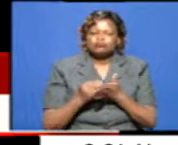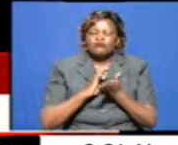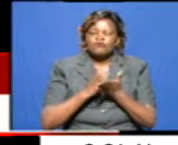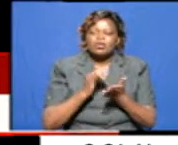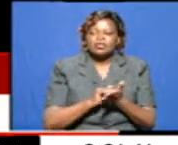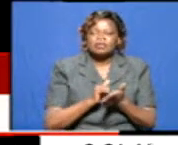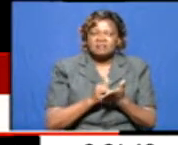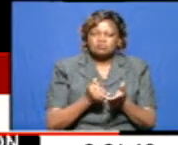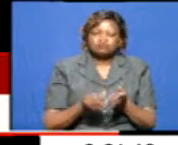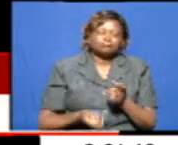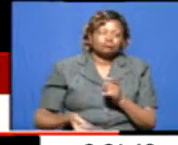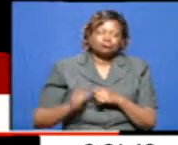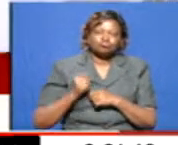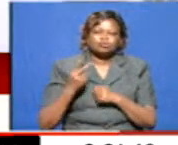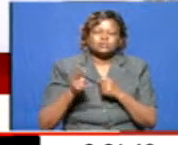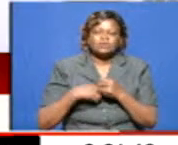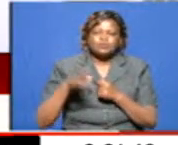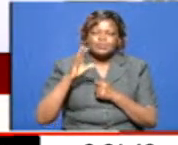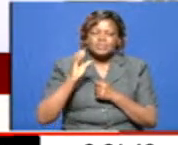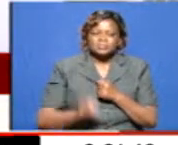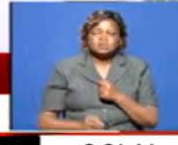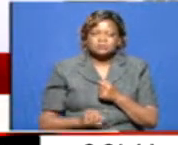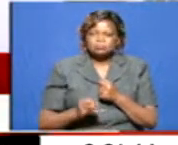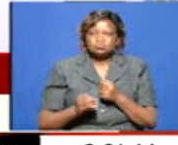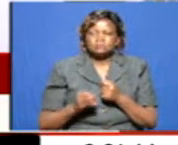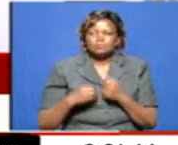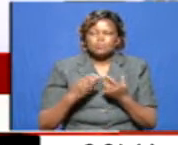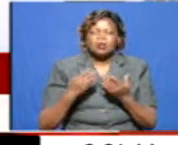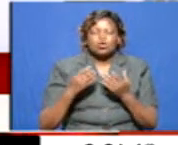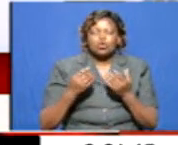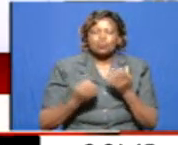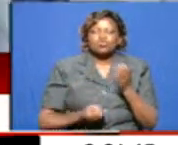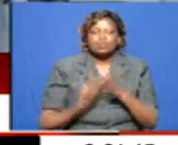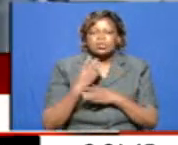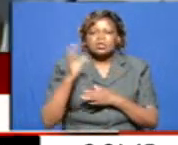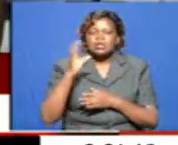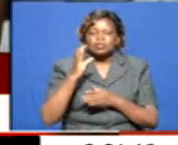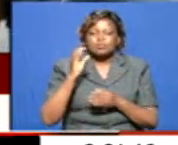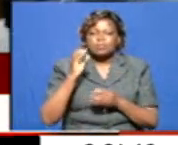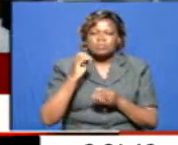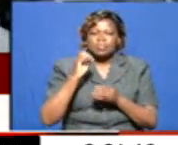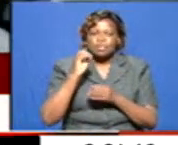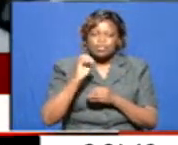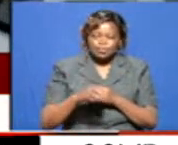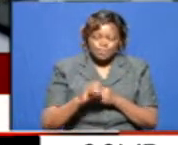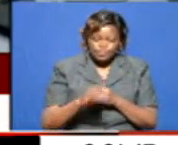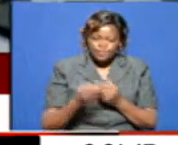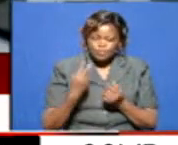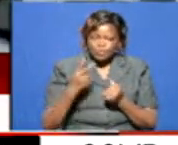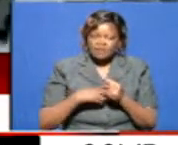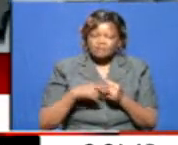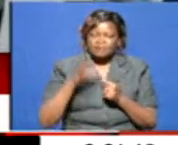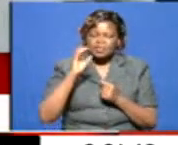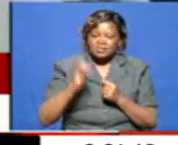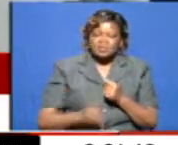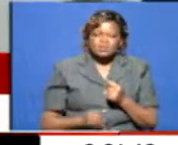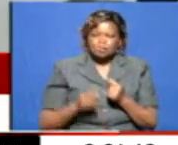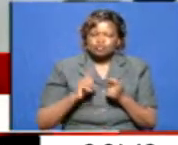by 27%, driven by growth in customer deposits of 27%, up